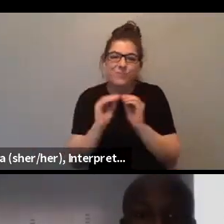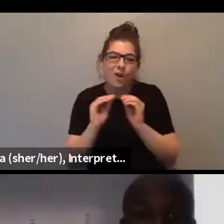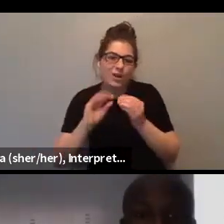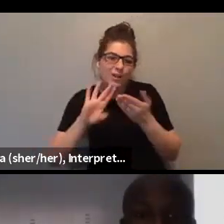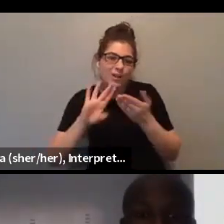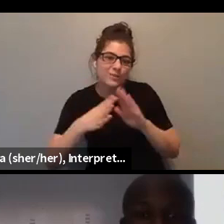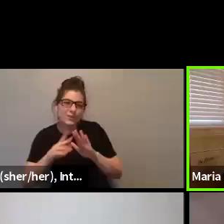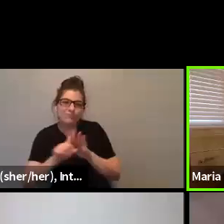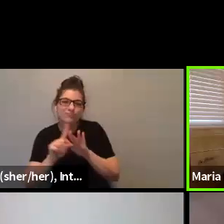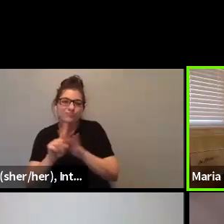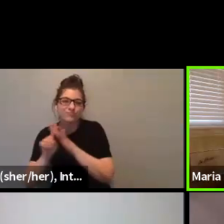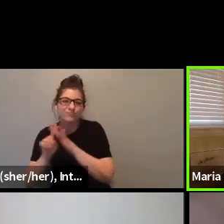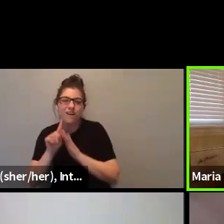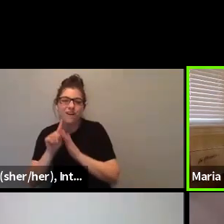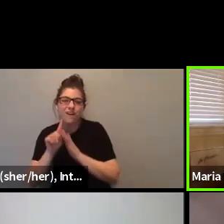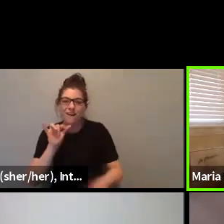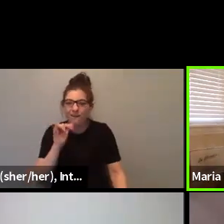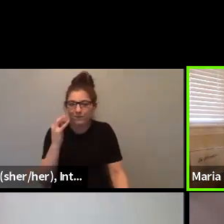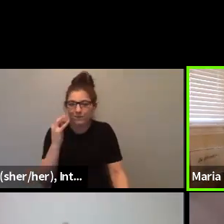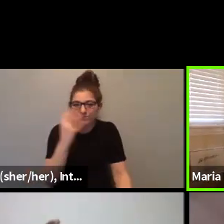as well. Oh, this is awesome.